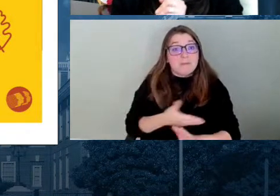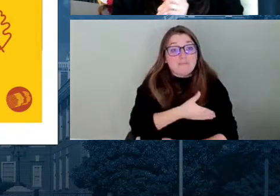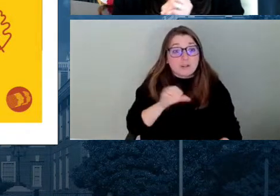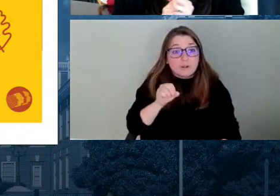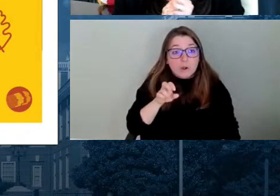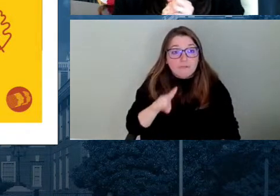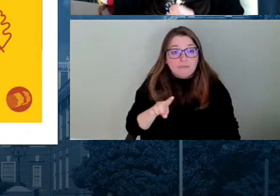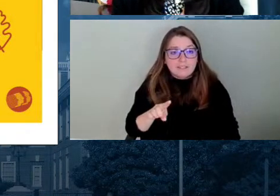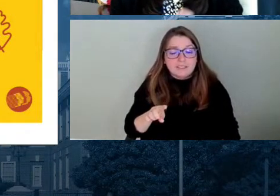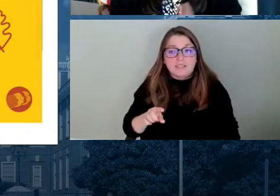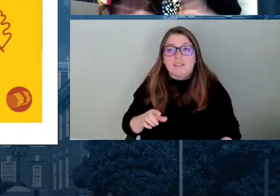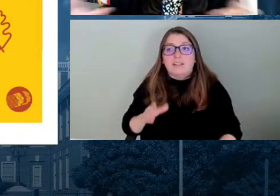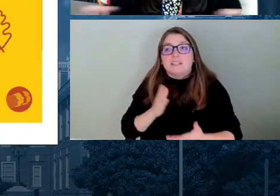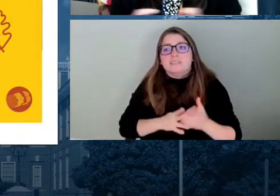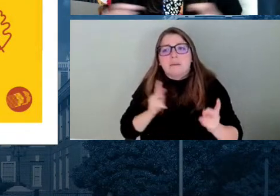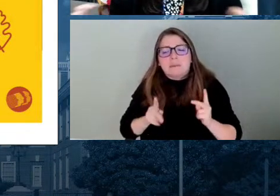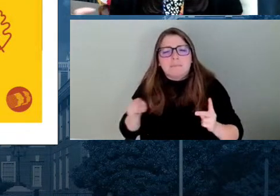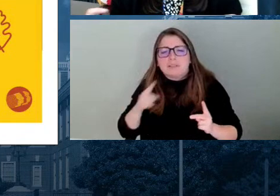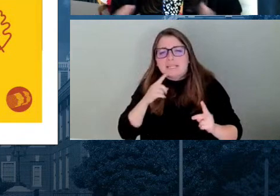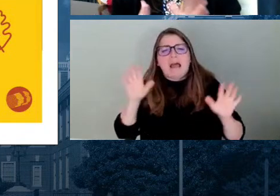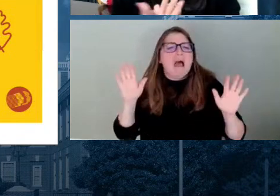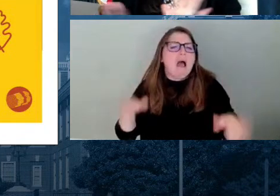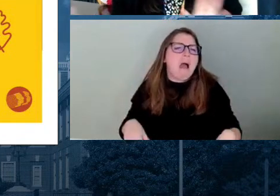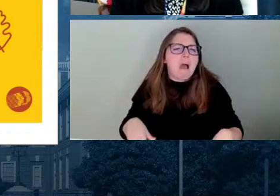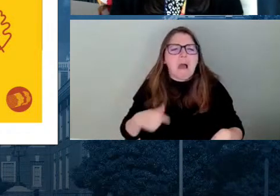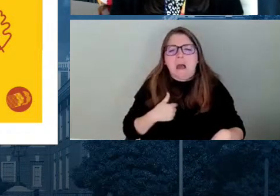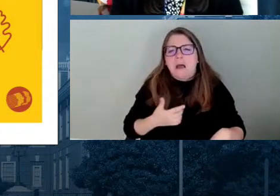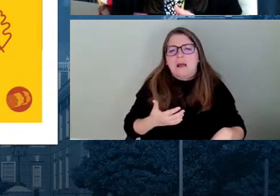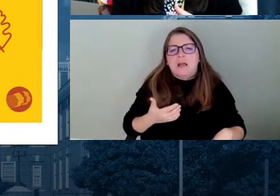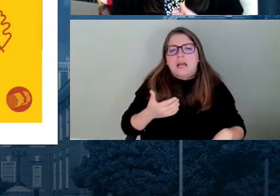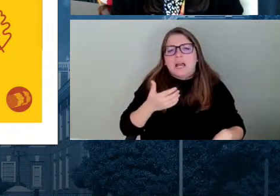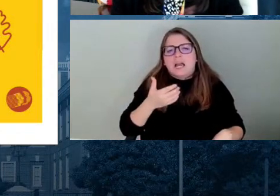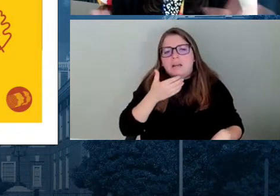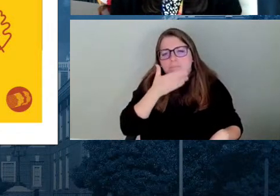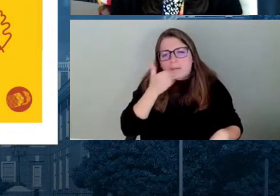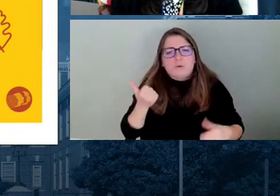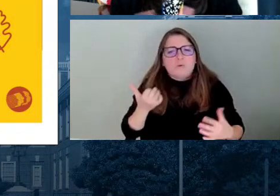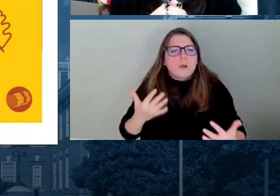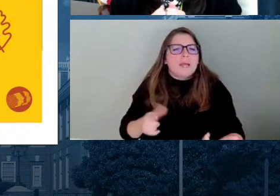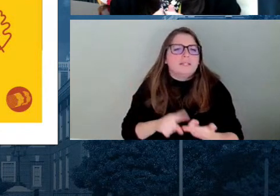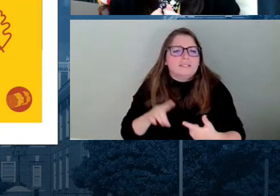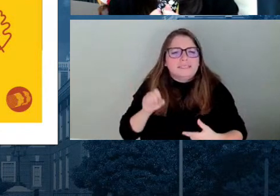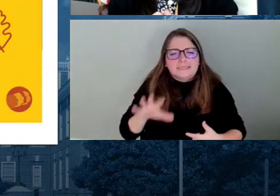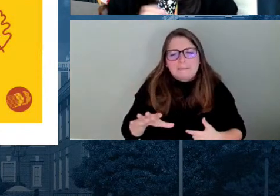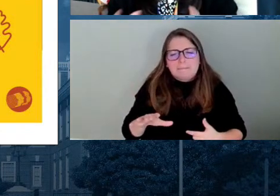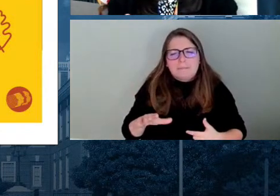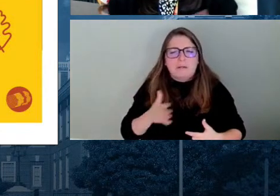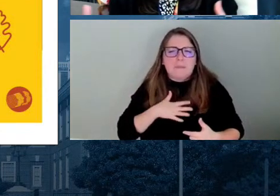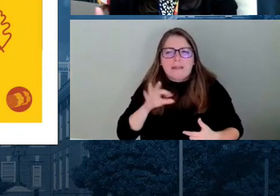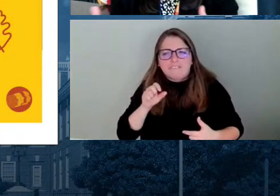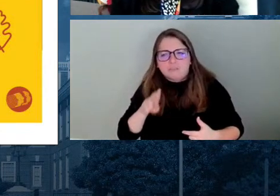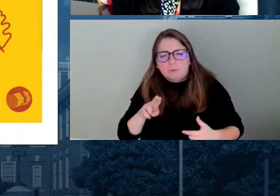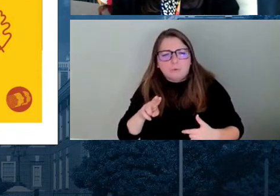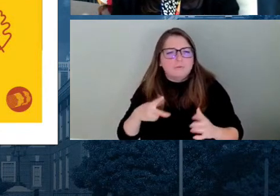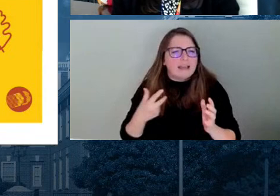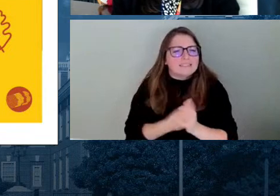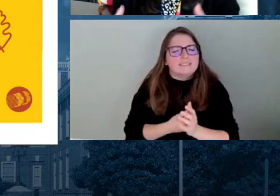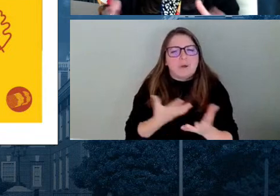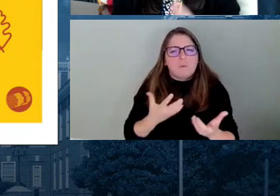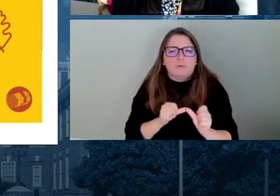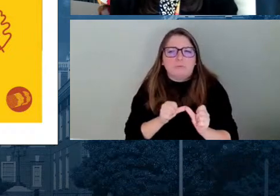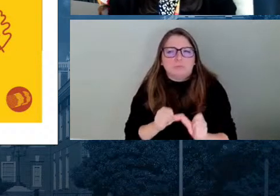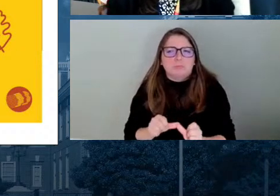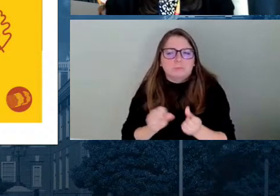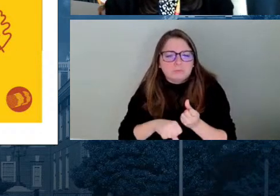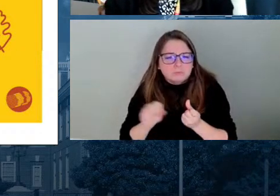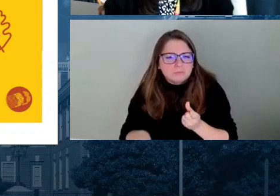wait until December because I want to make sure my flu vaccine lasts. And flu doesn't really pick up until as we get more into